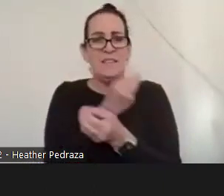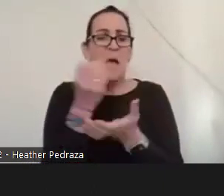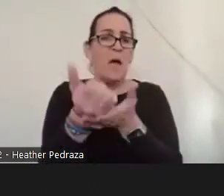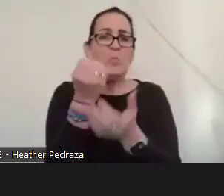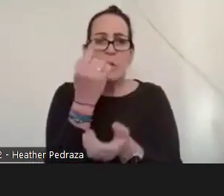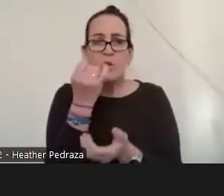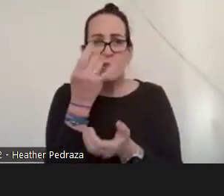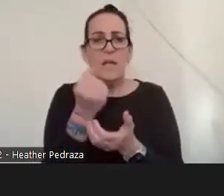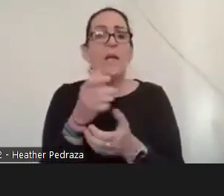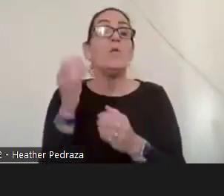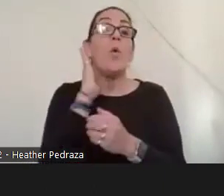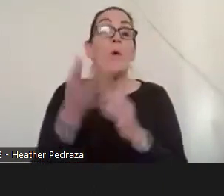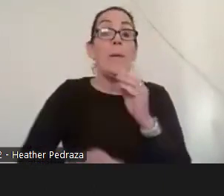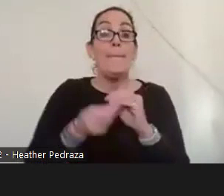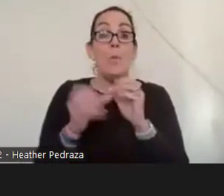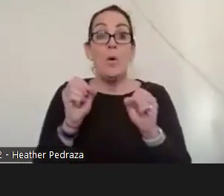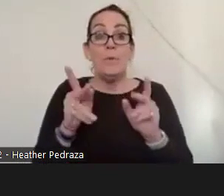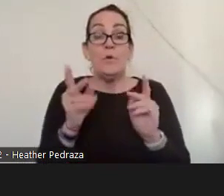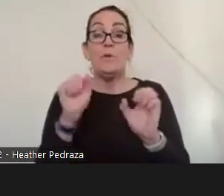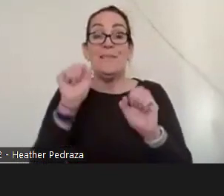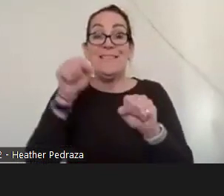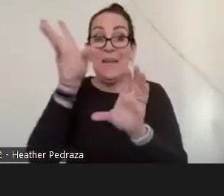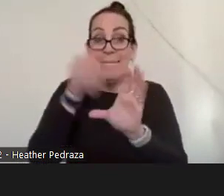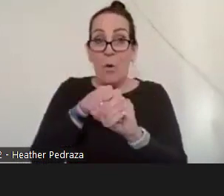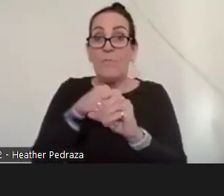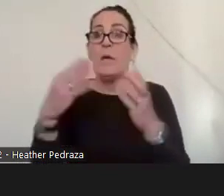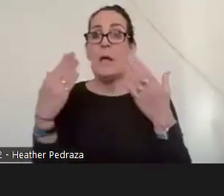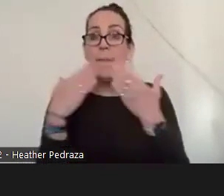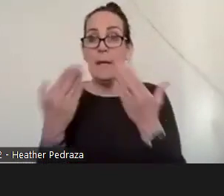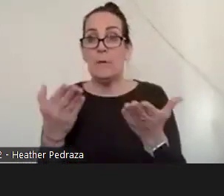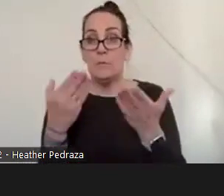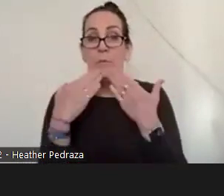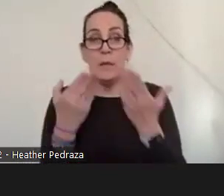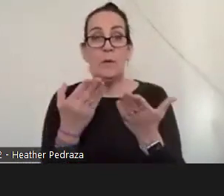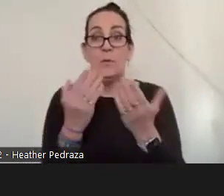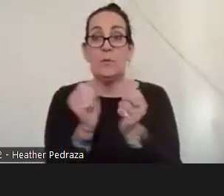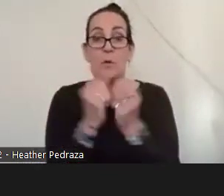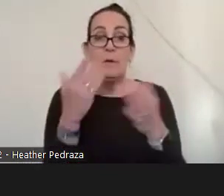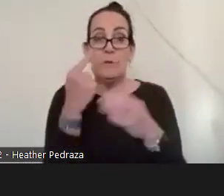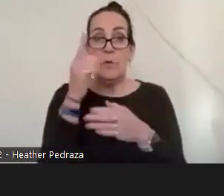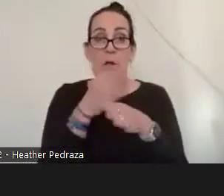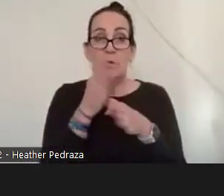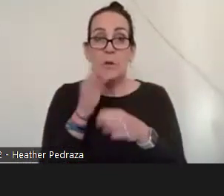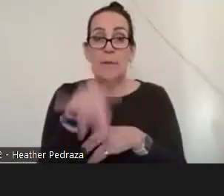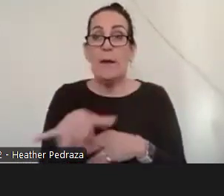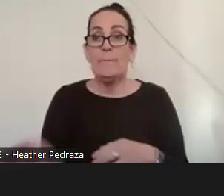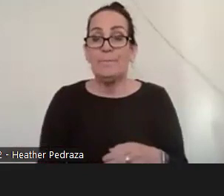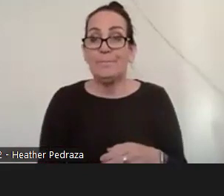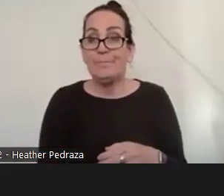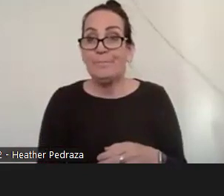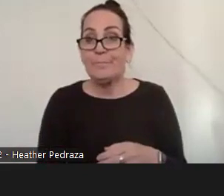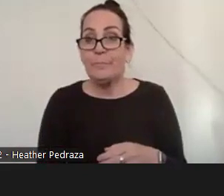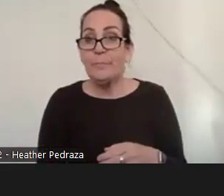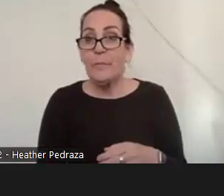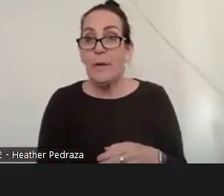for engagement. So thank you. Thanks for sharing that. If we don't have any more